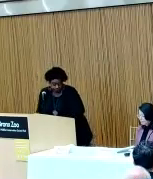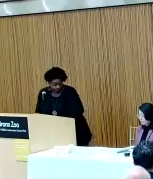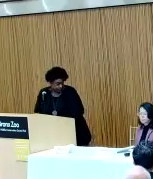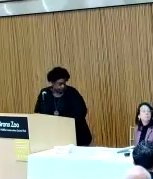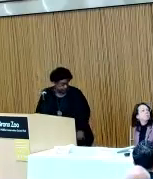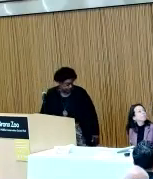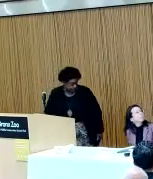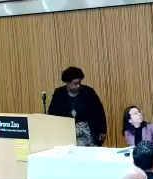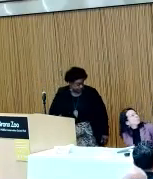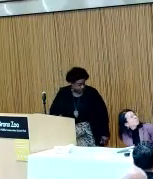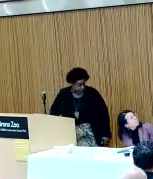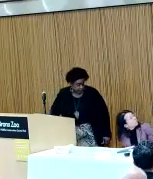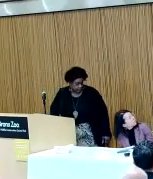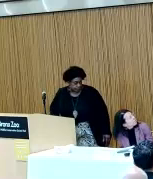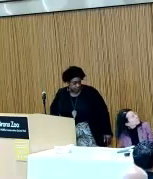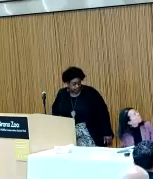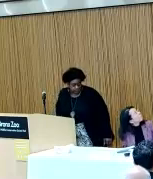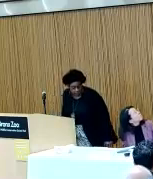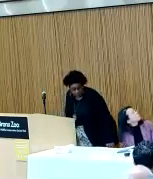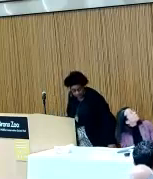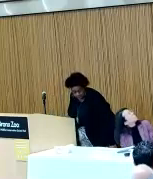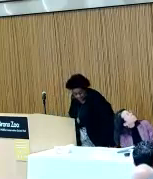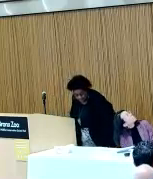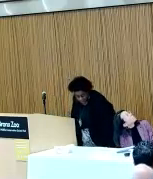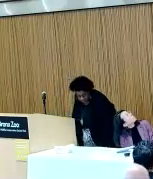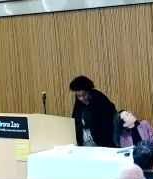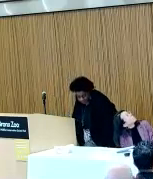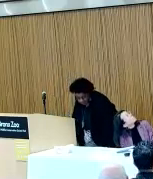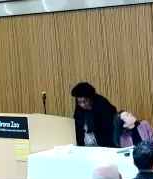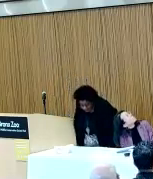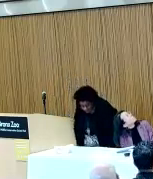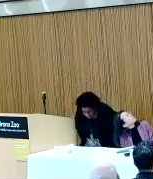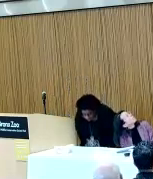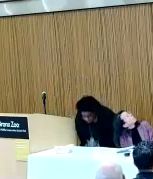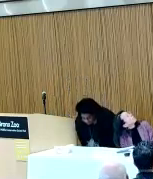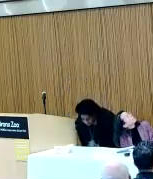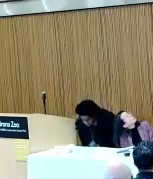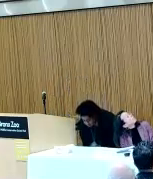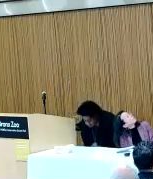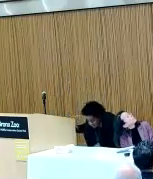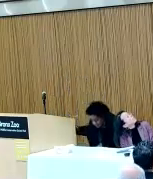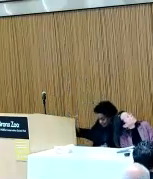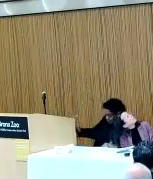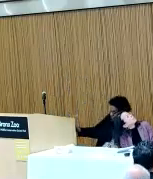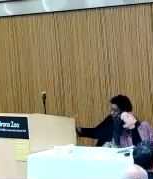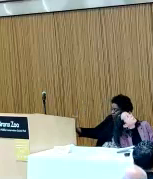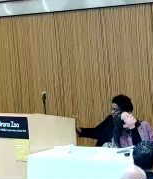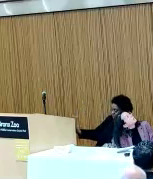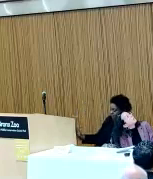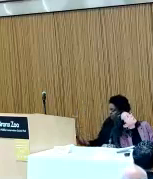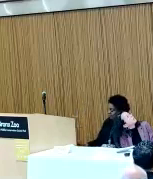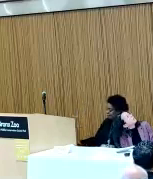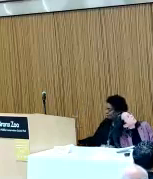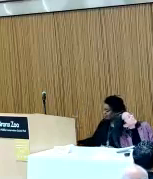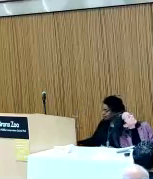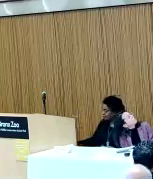embarrassing the home buying experience for blacks was a sharply different experience than it was for whites in